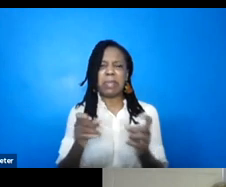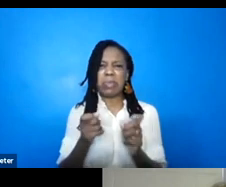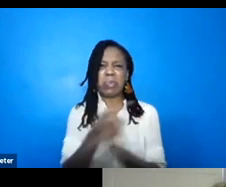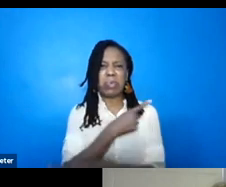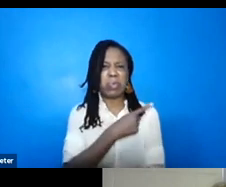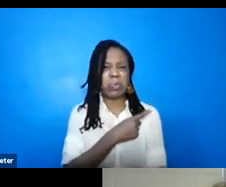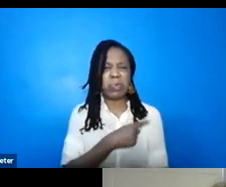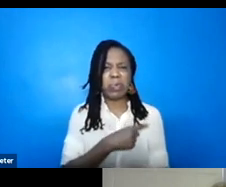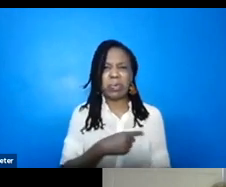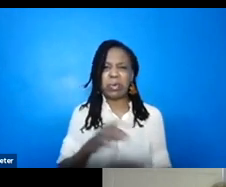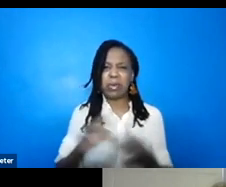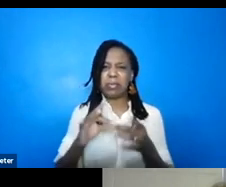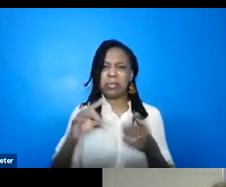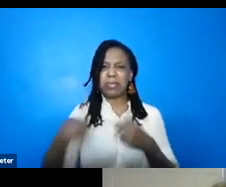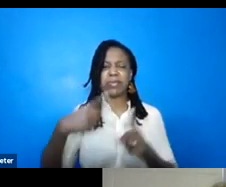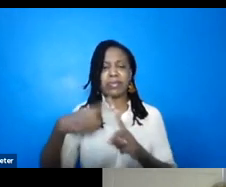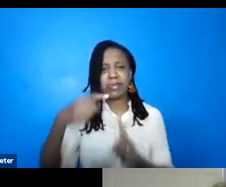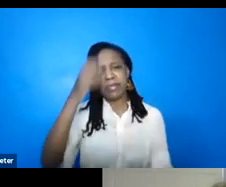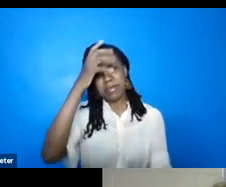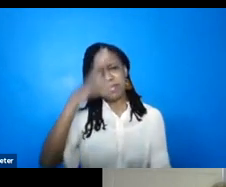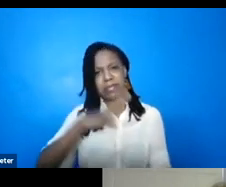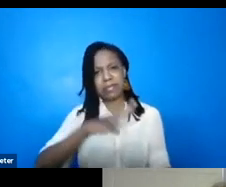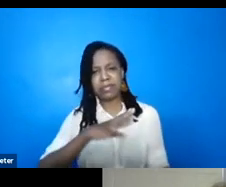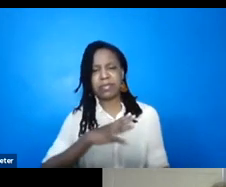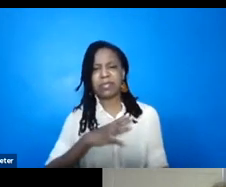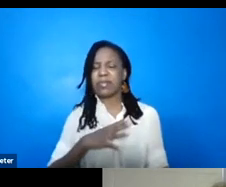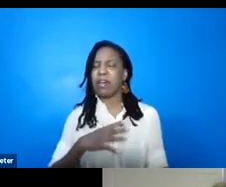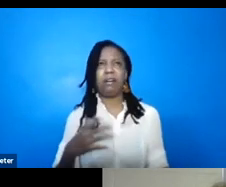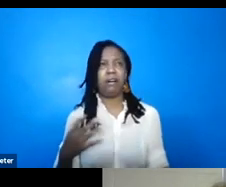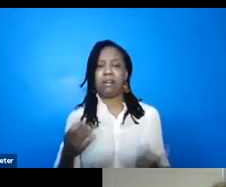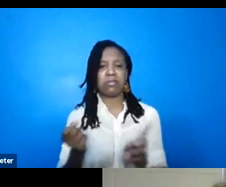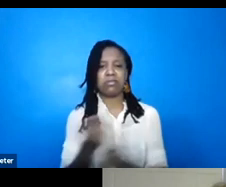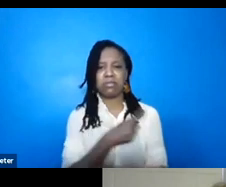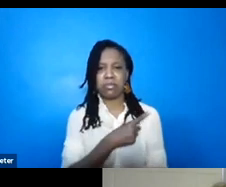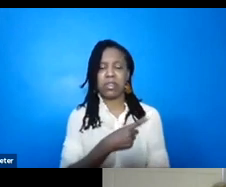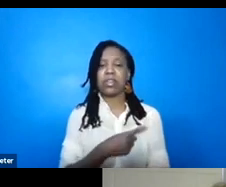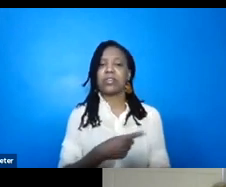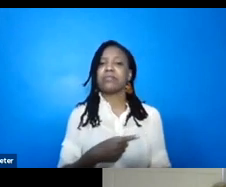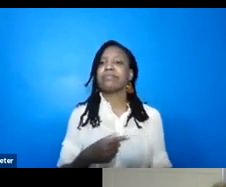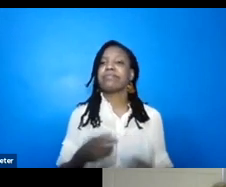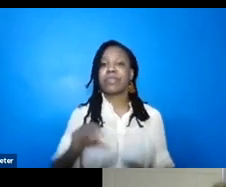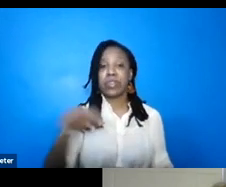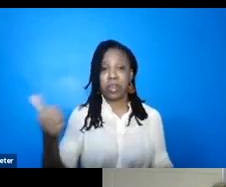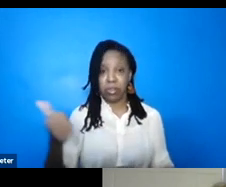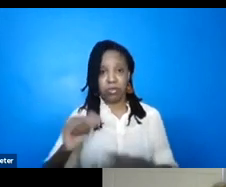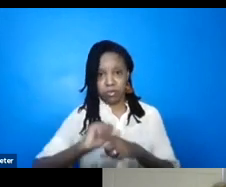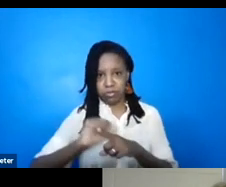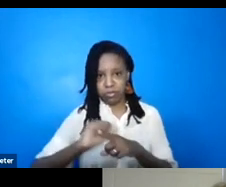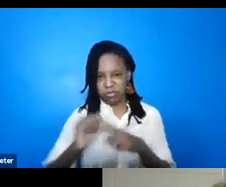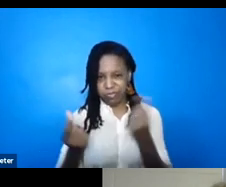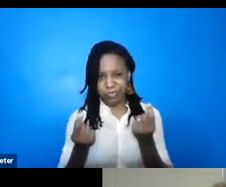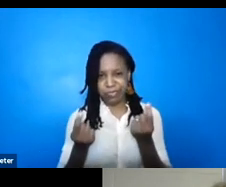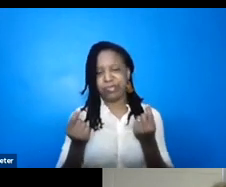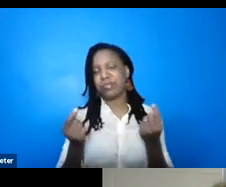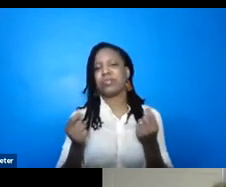I challenge them, give me 3 video games that you love. And in these the characters in these video games, what are they aggressively doing? What are they